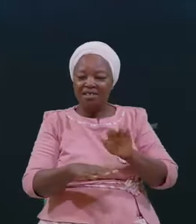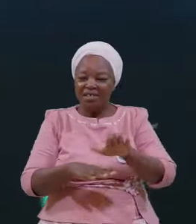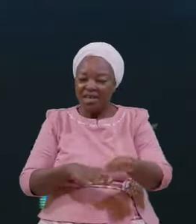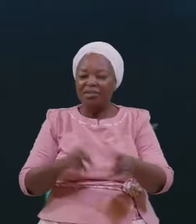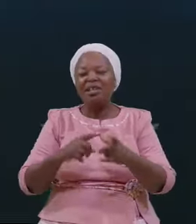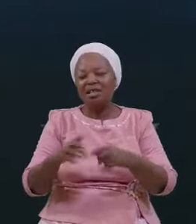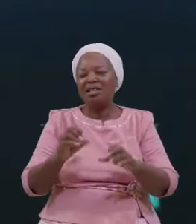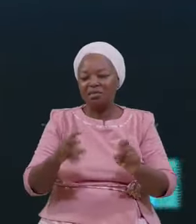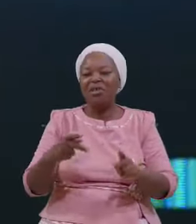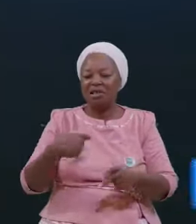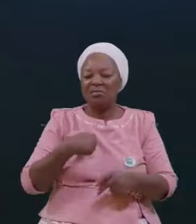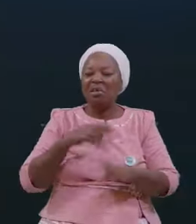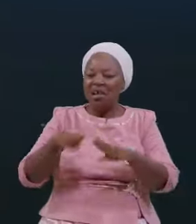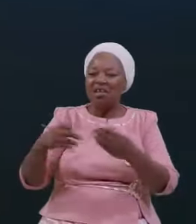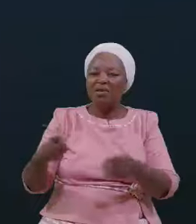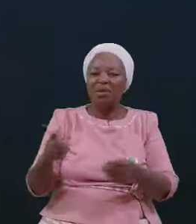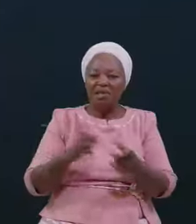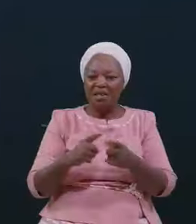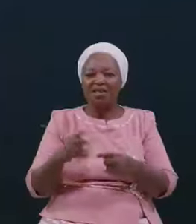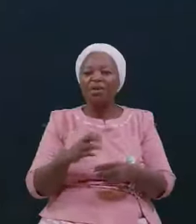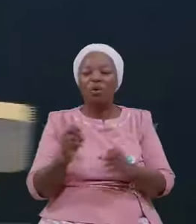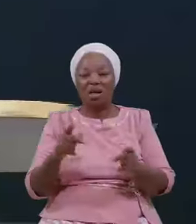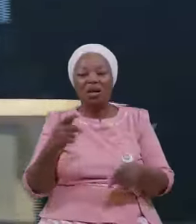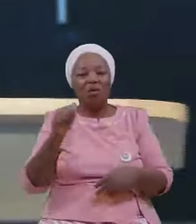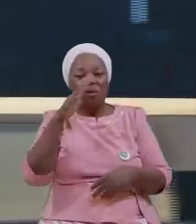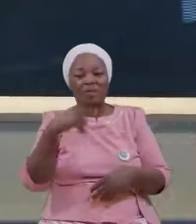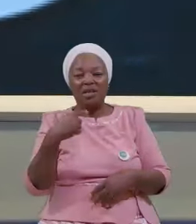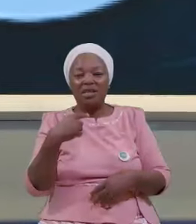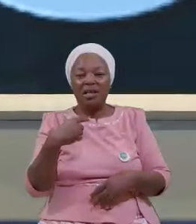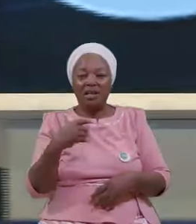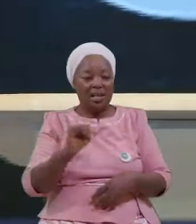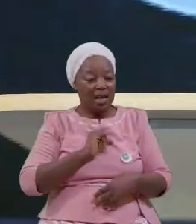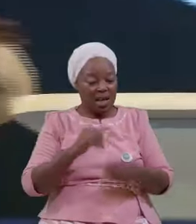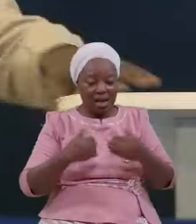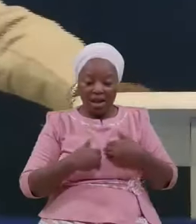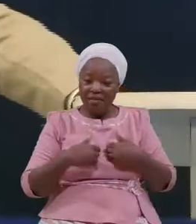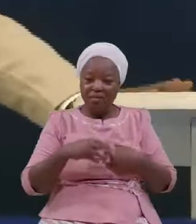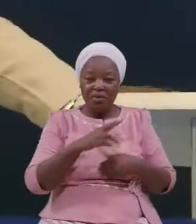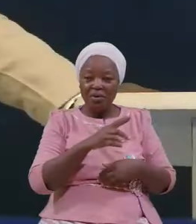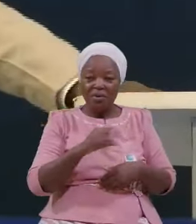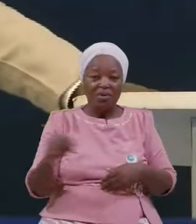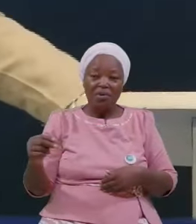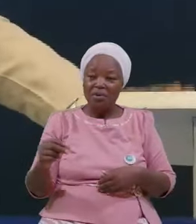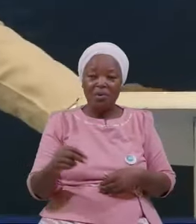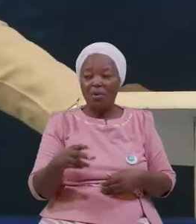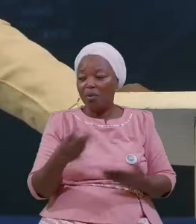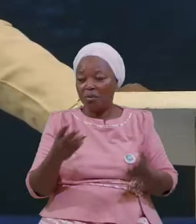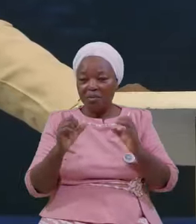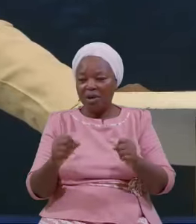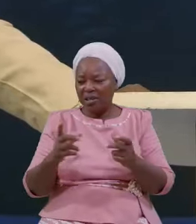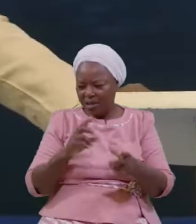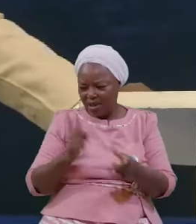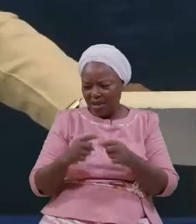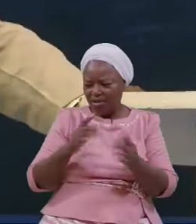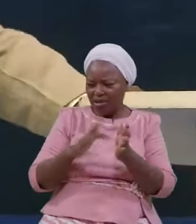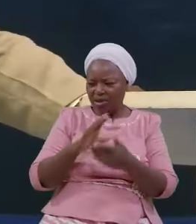Oh, and the woman said, I have no husband. And Jesus said,